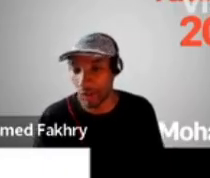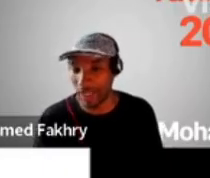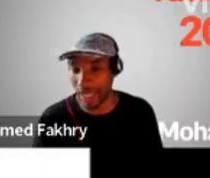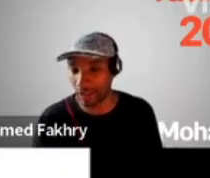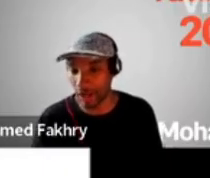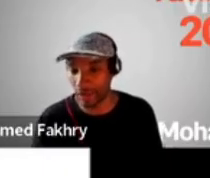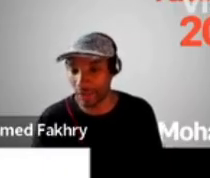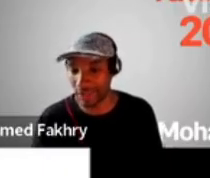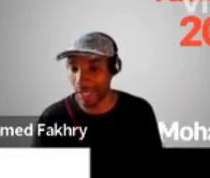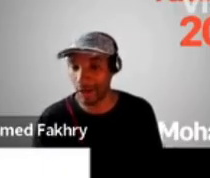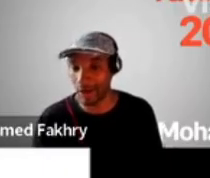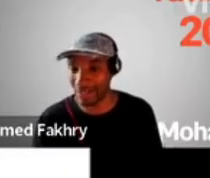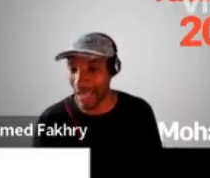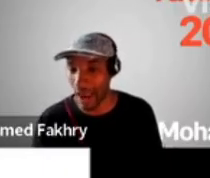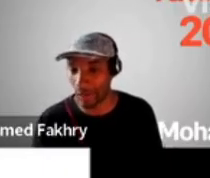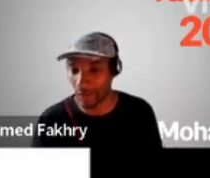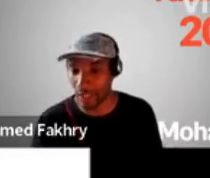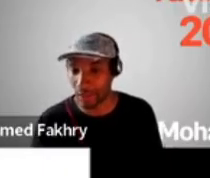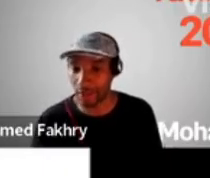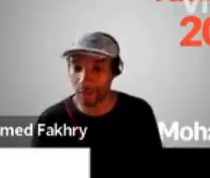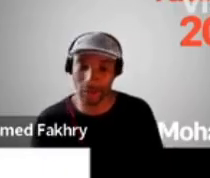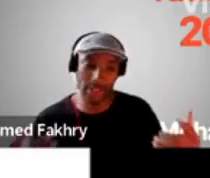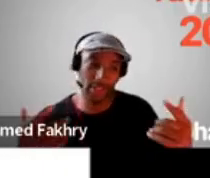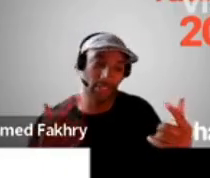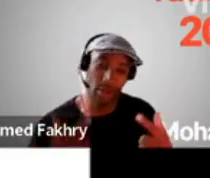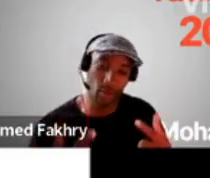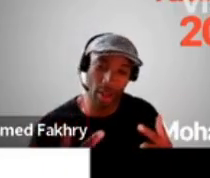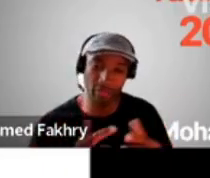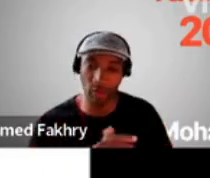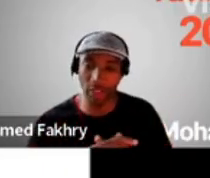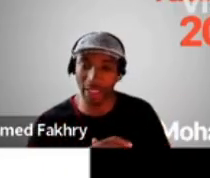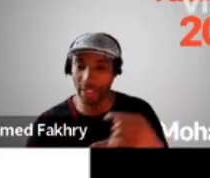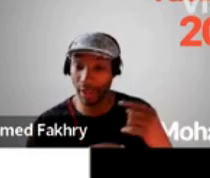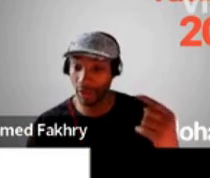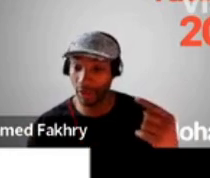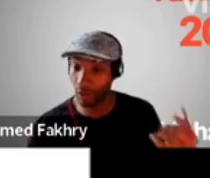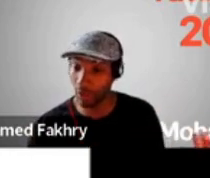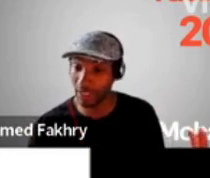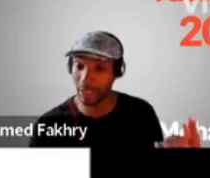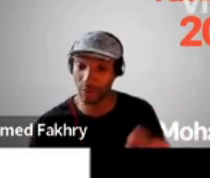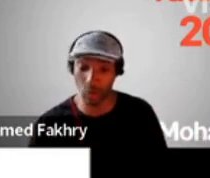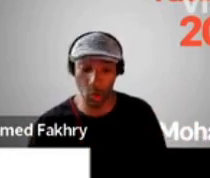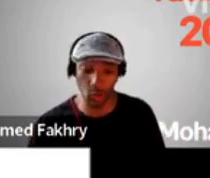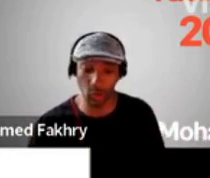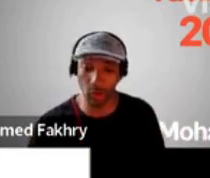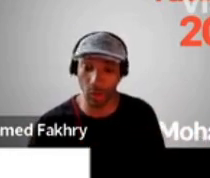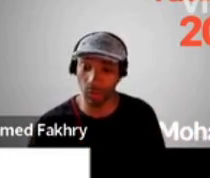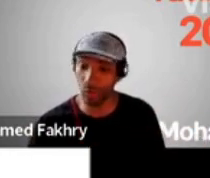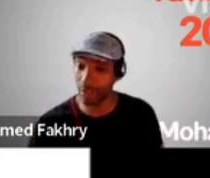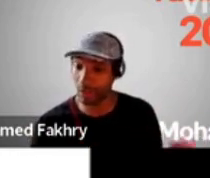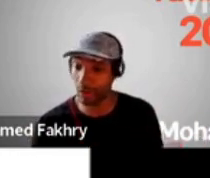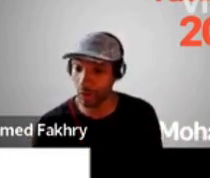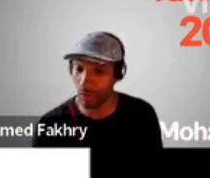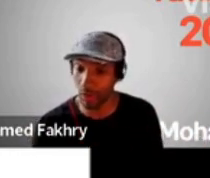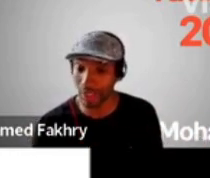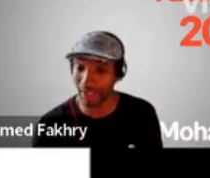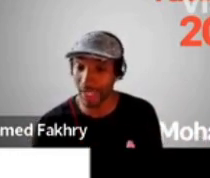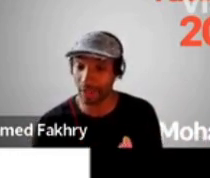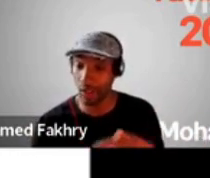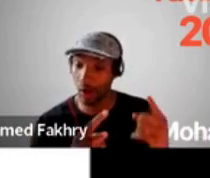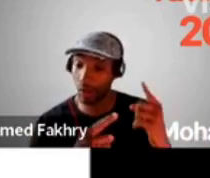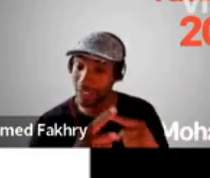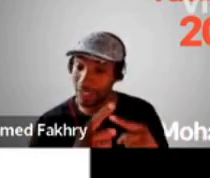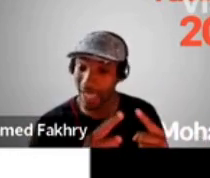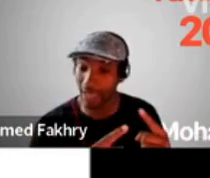hear the word at all. They cannot hear sound. So their way of communicating either through lips or, using a notebook or